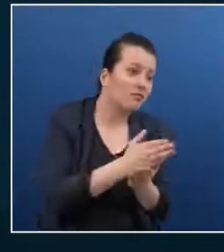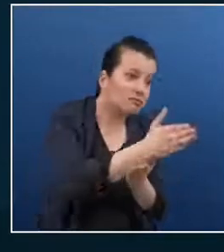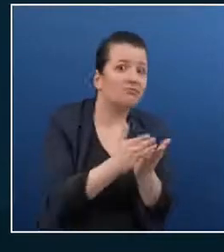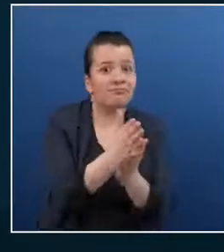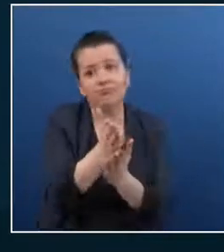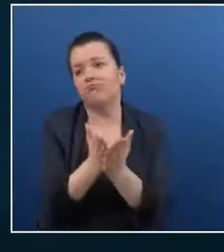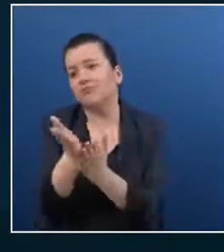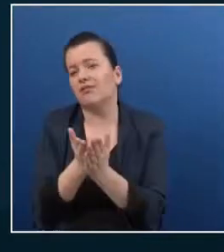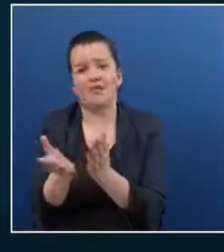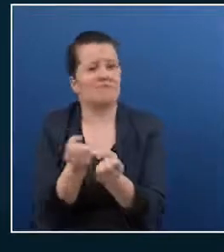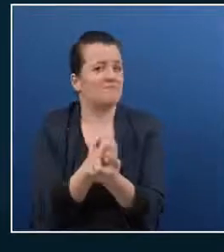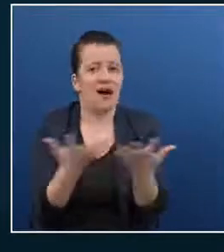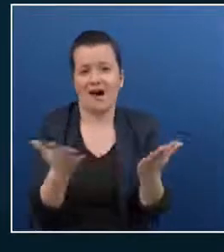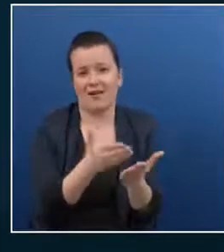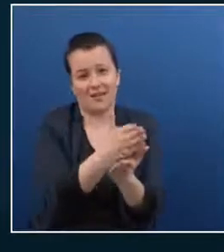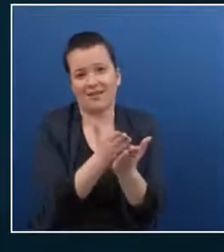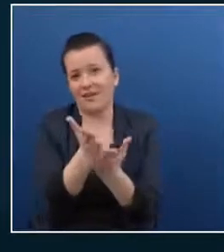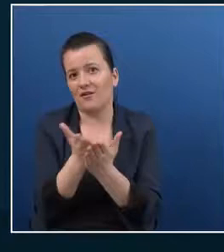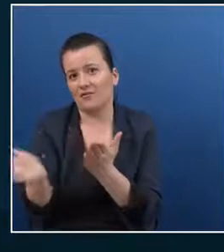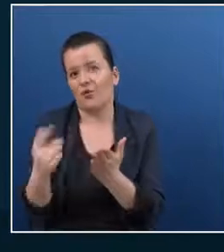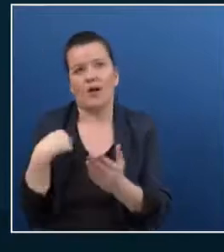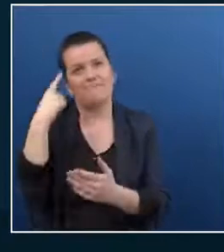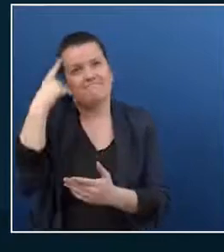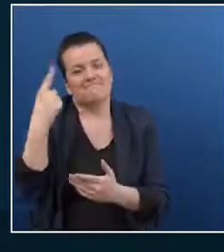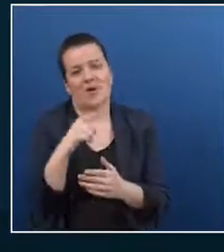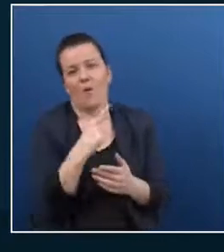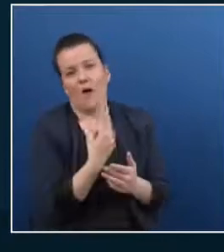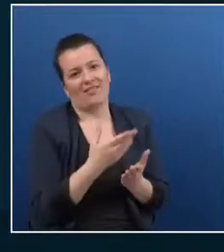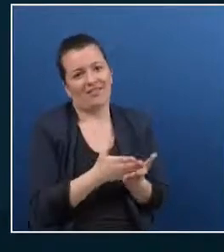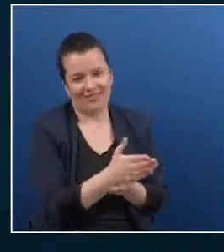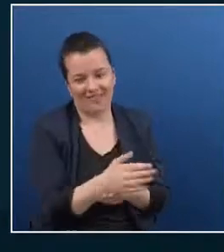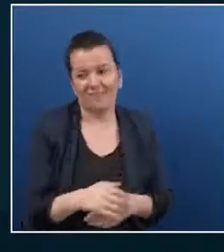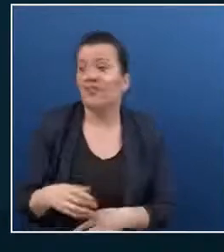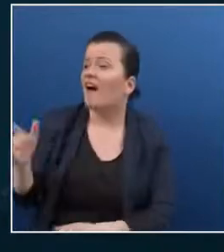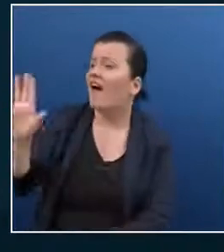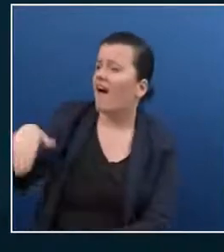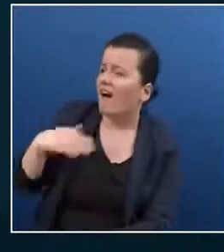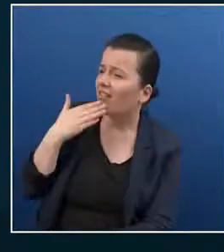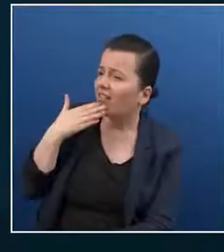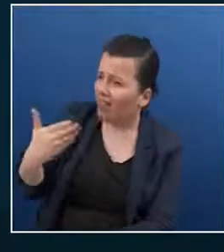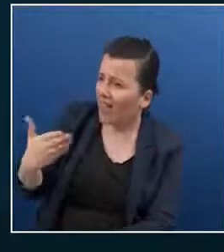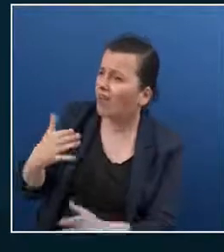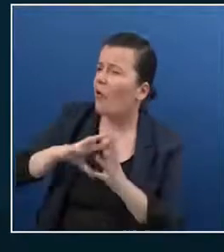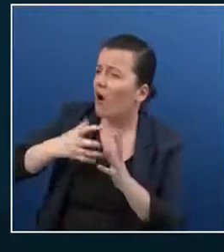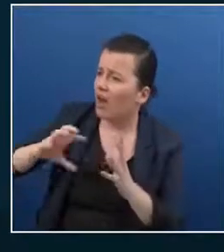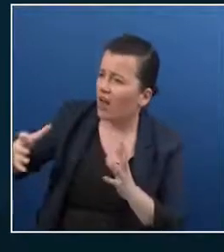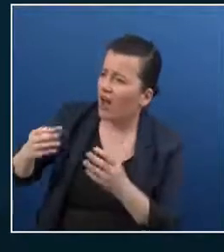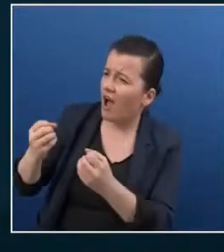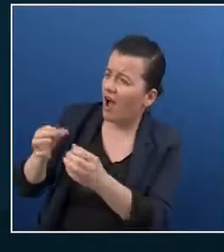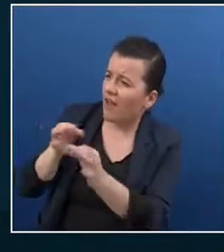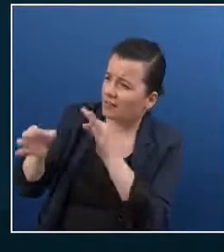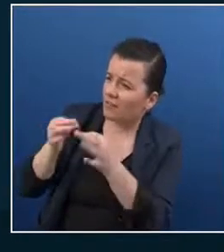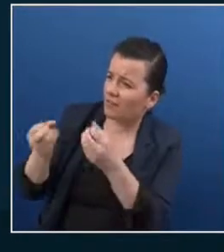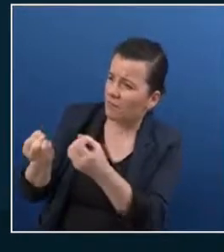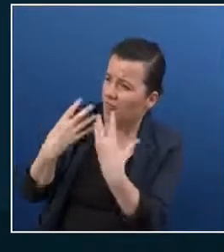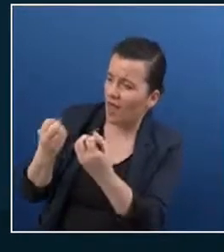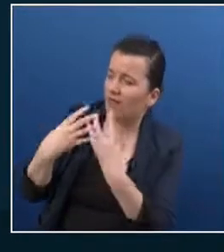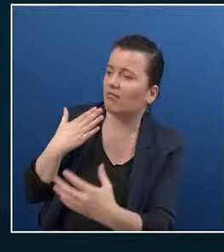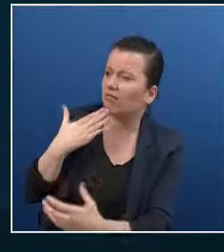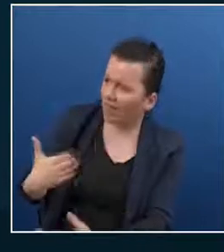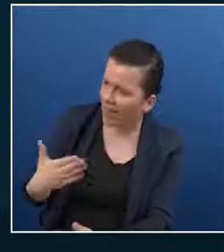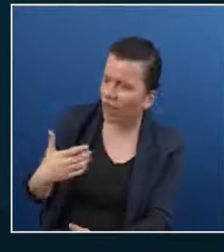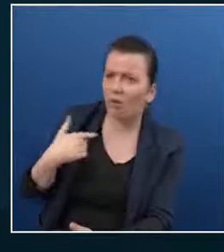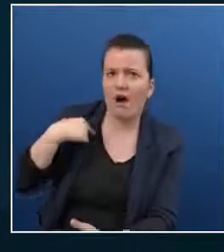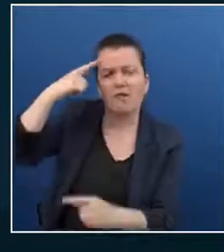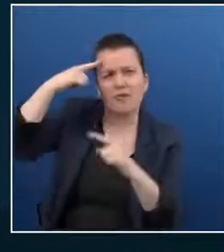Well, thank you for giving me not just a short answer, but also a longer explanation, because my head is still trying to get